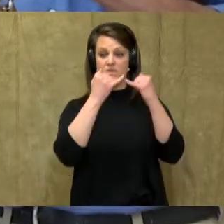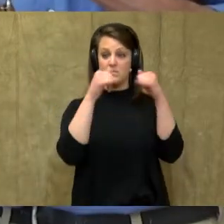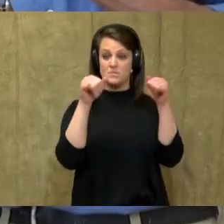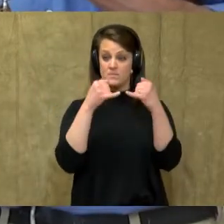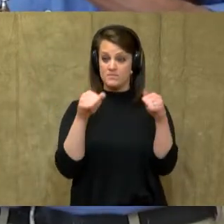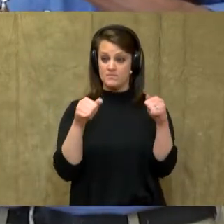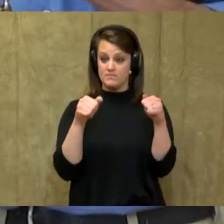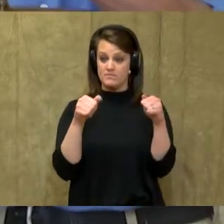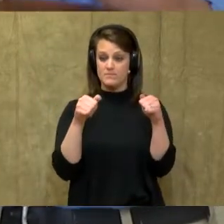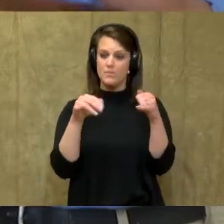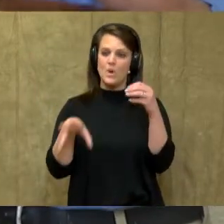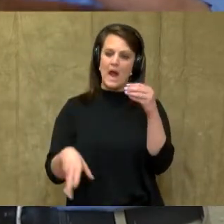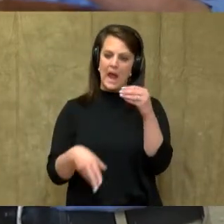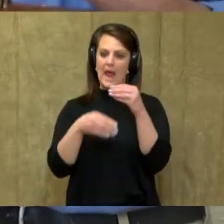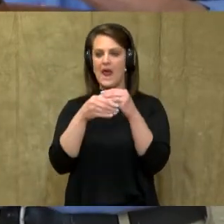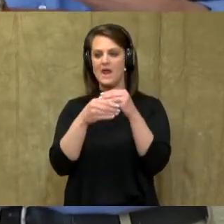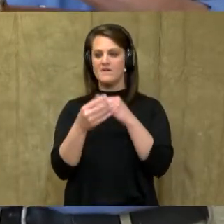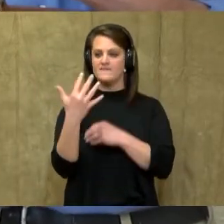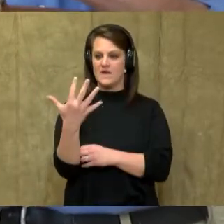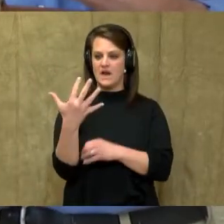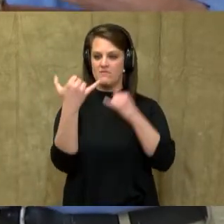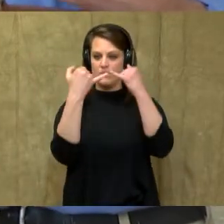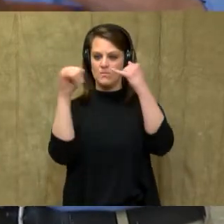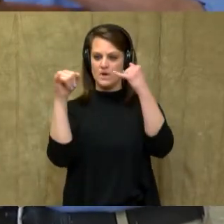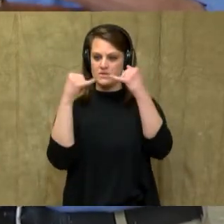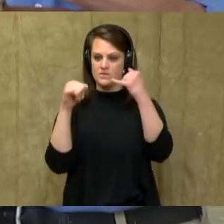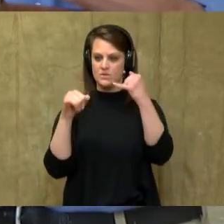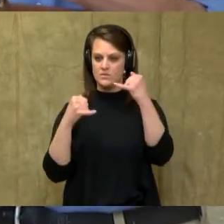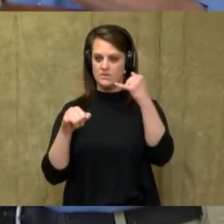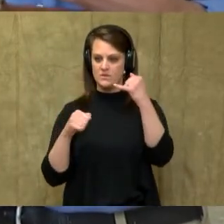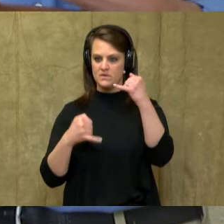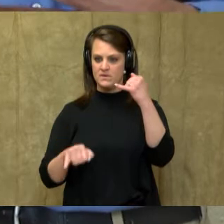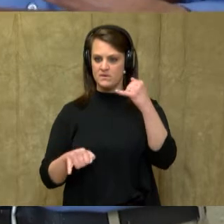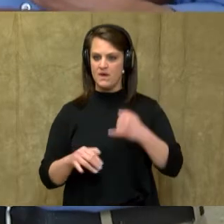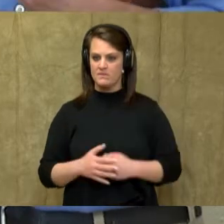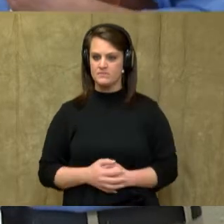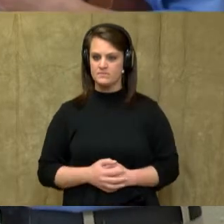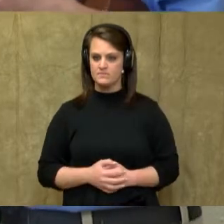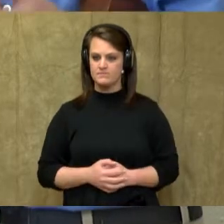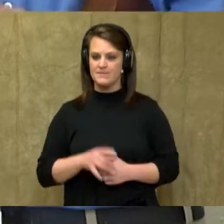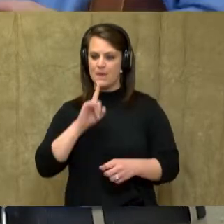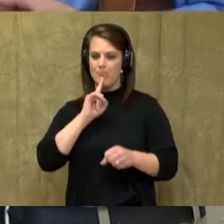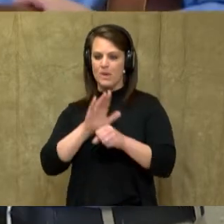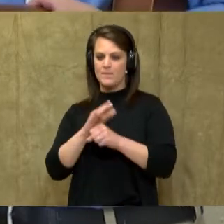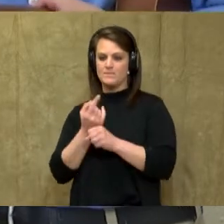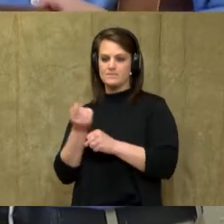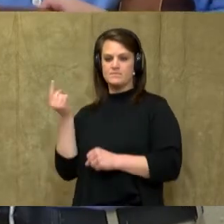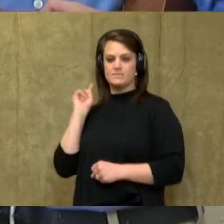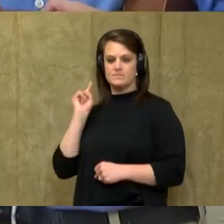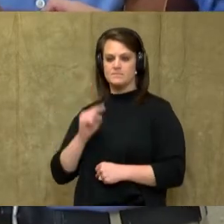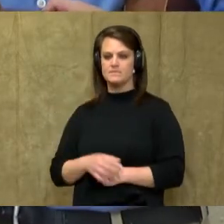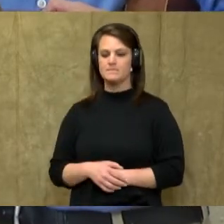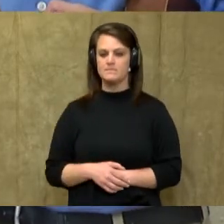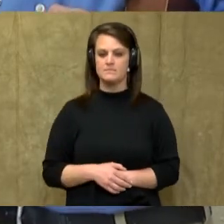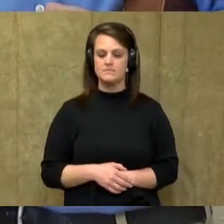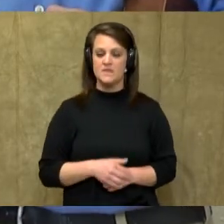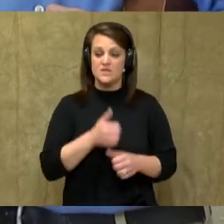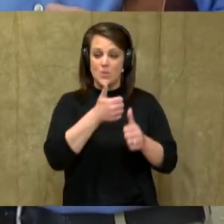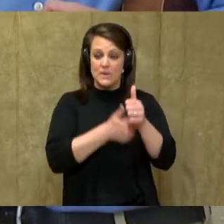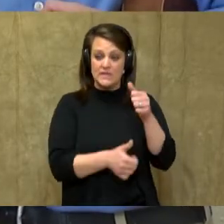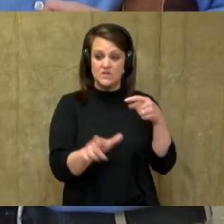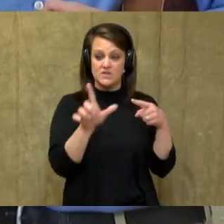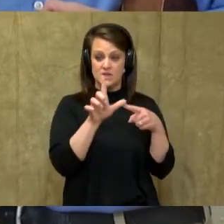staff to our 5-line staff, just like I promised last week. Each